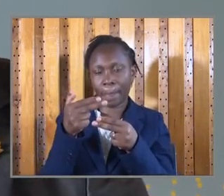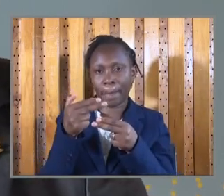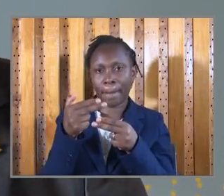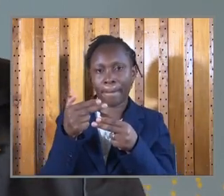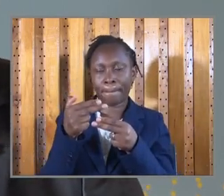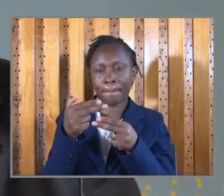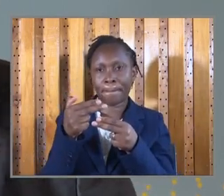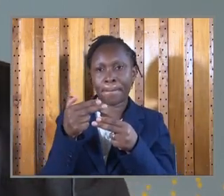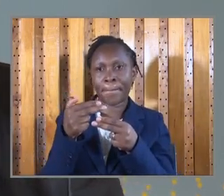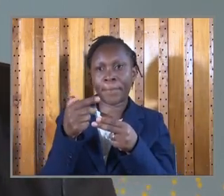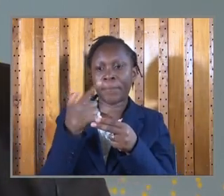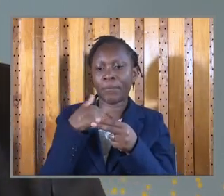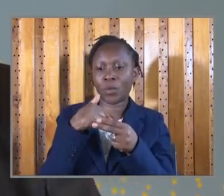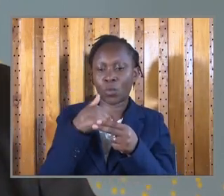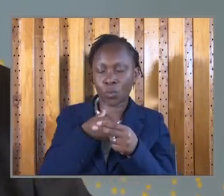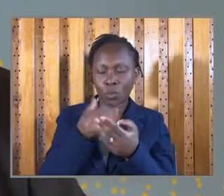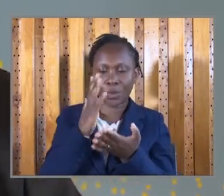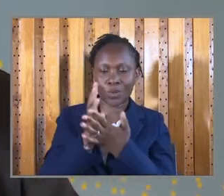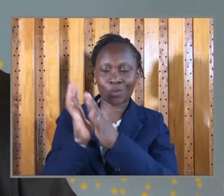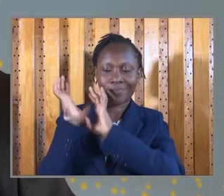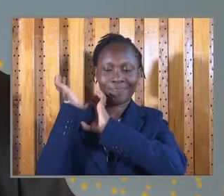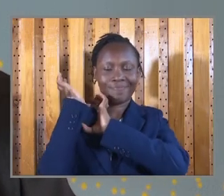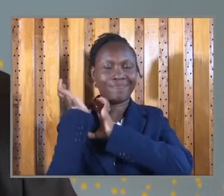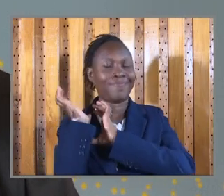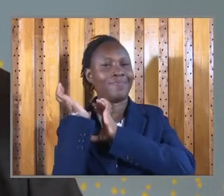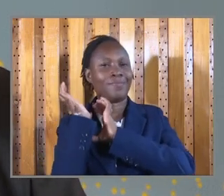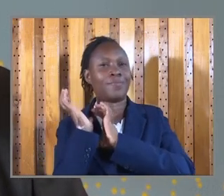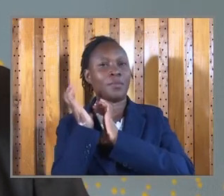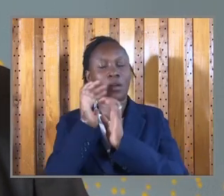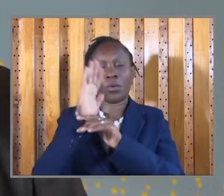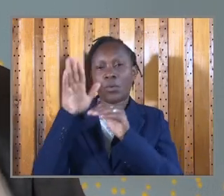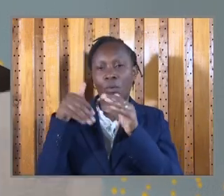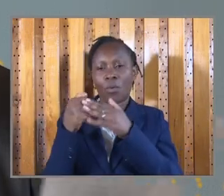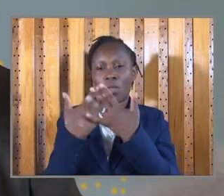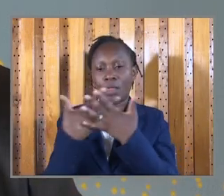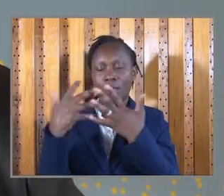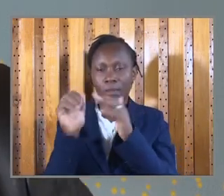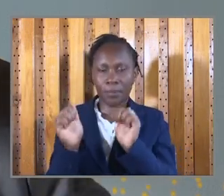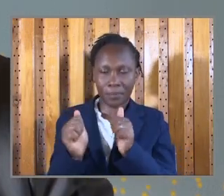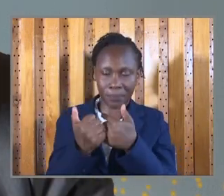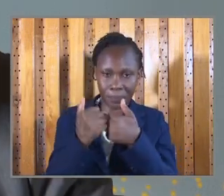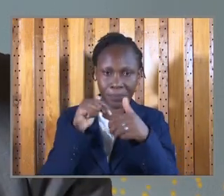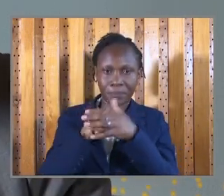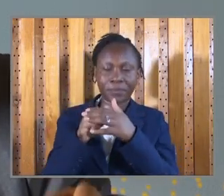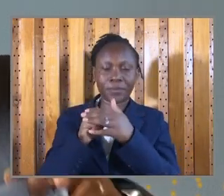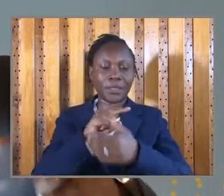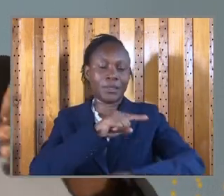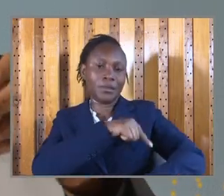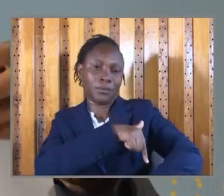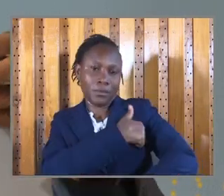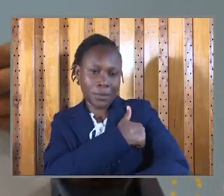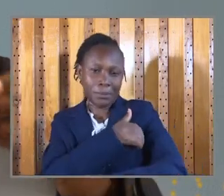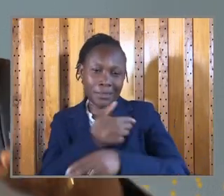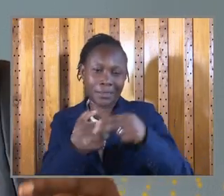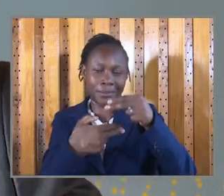We are bearing the brunt of the climate emergency, with the temperatures rising at double average global